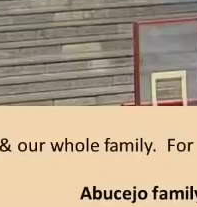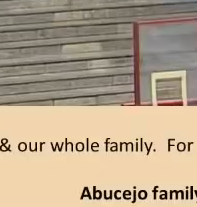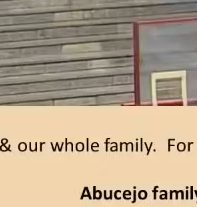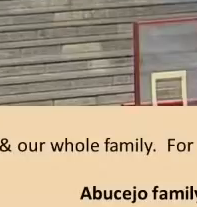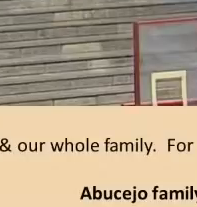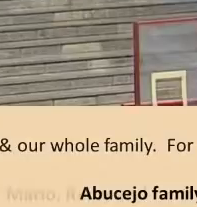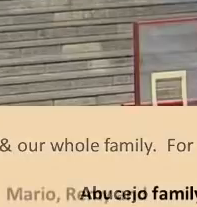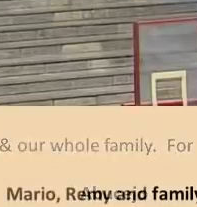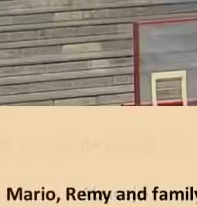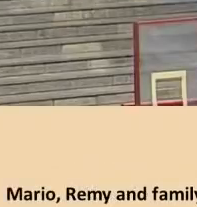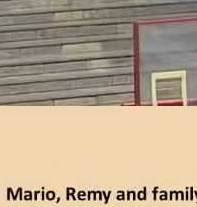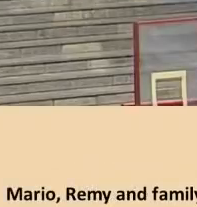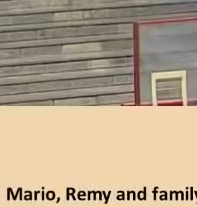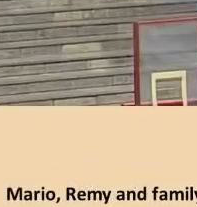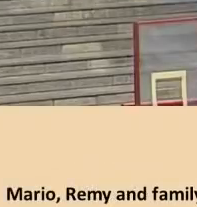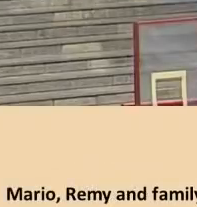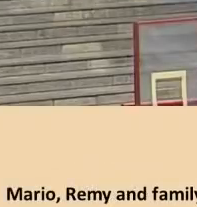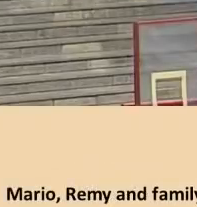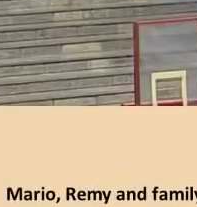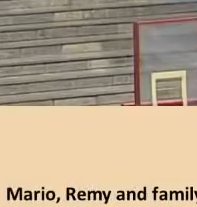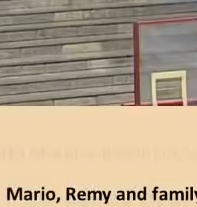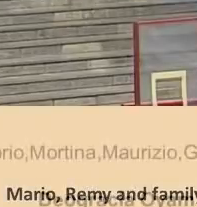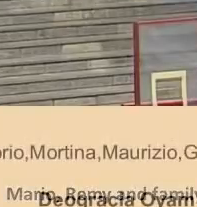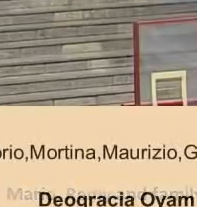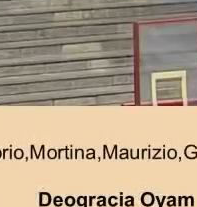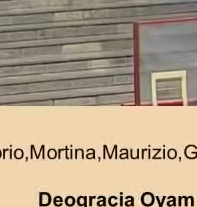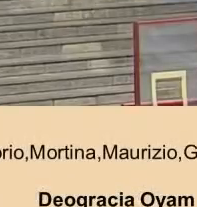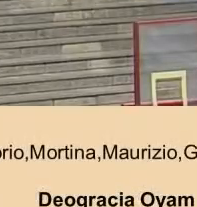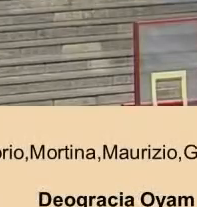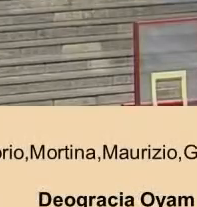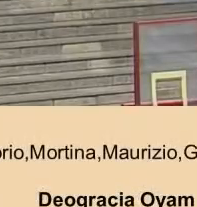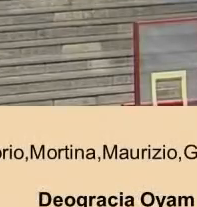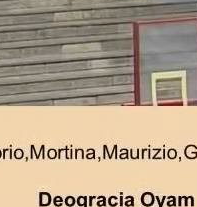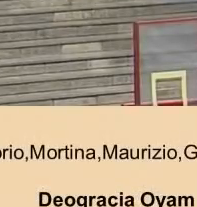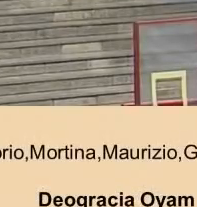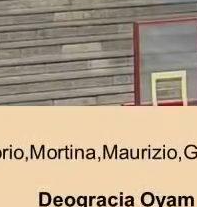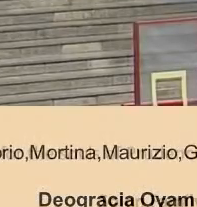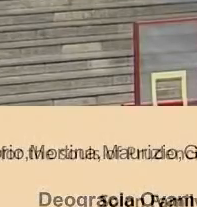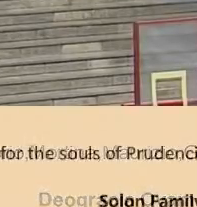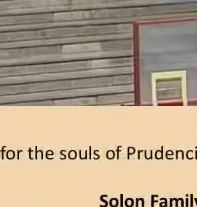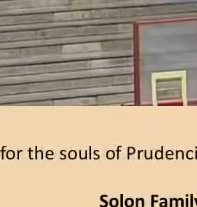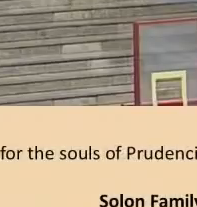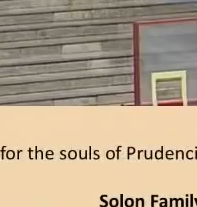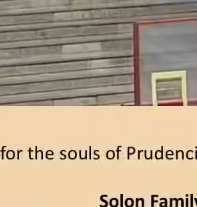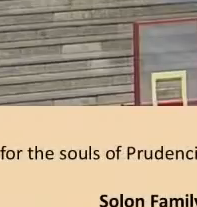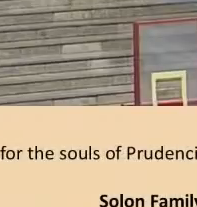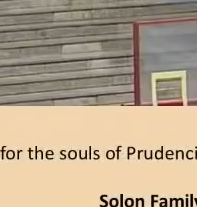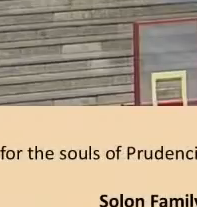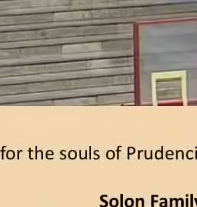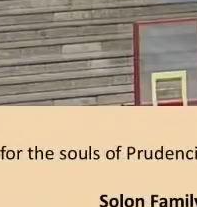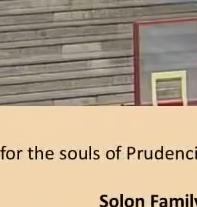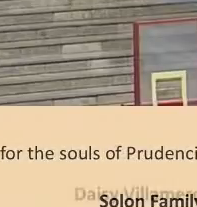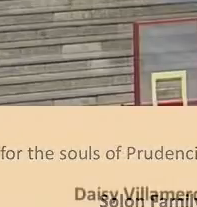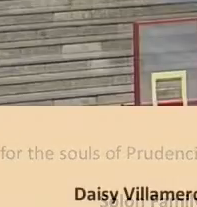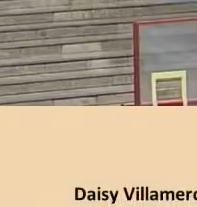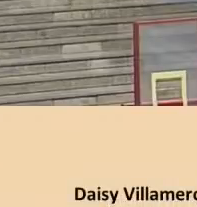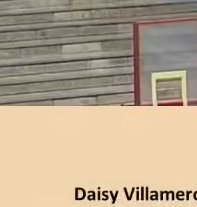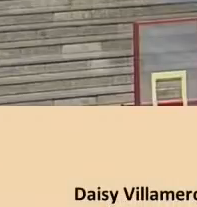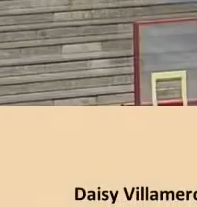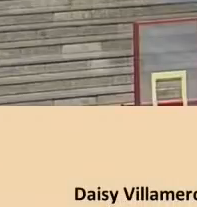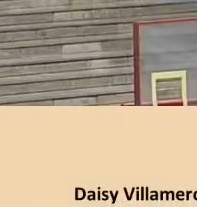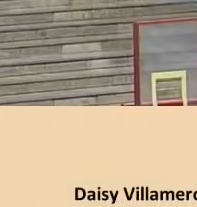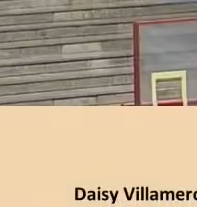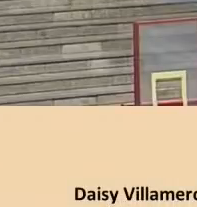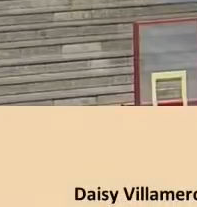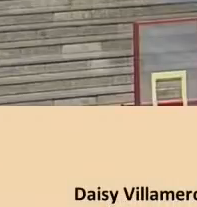God. Do not despise our petition and our necessities, but deliver us always from all dangers. O glorious and